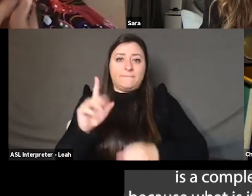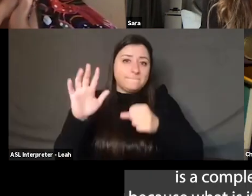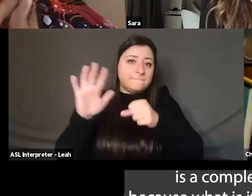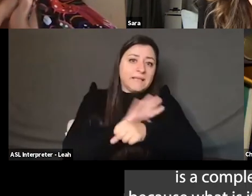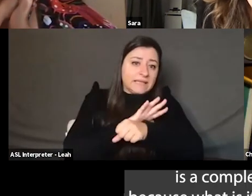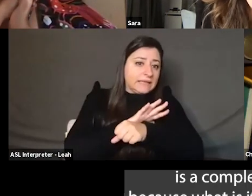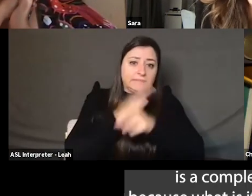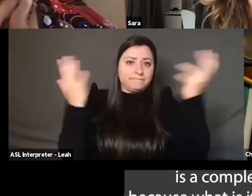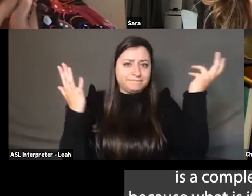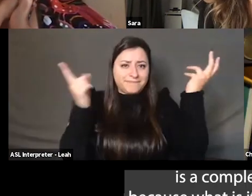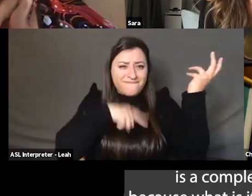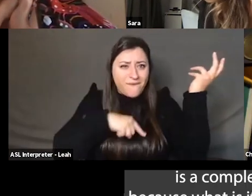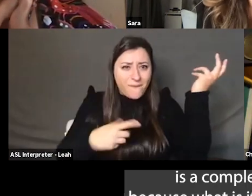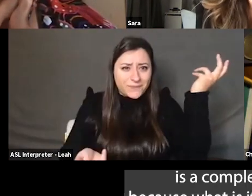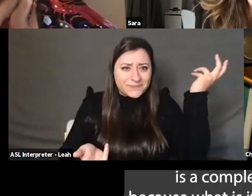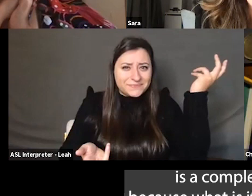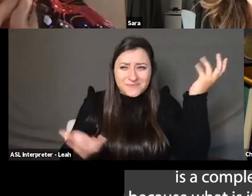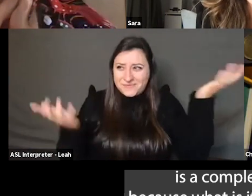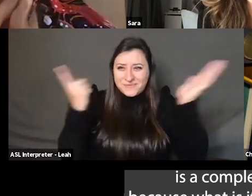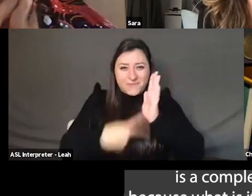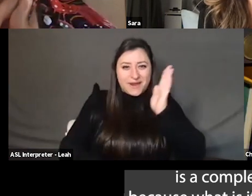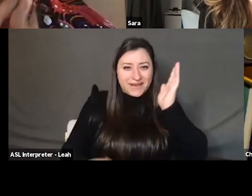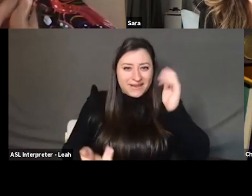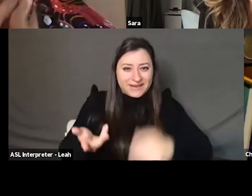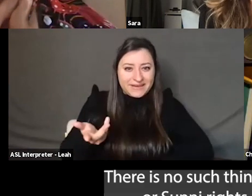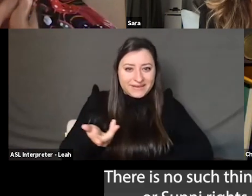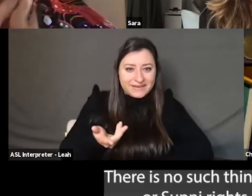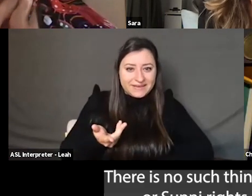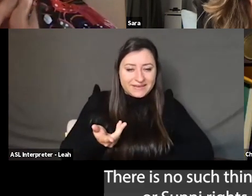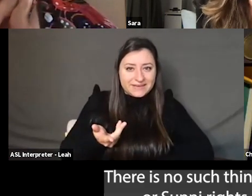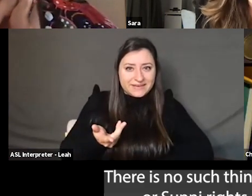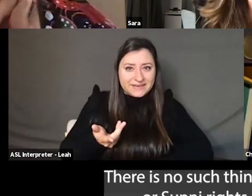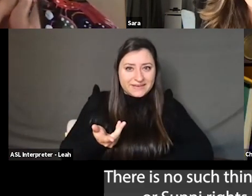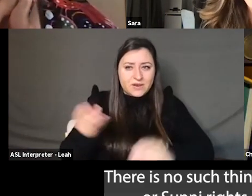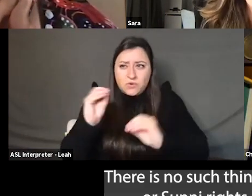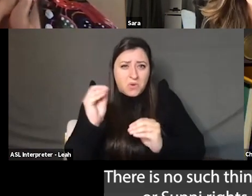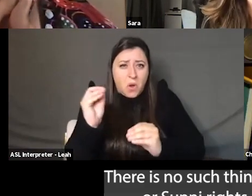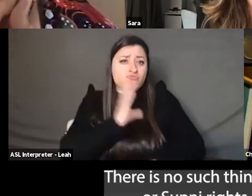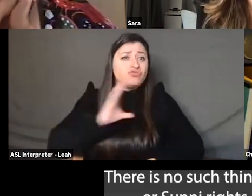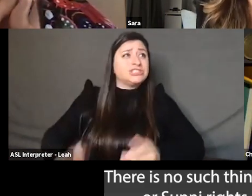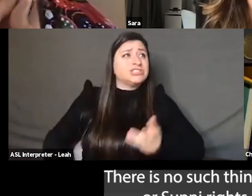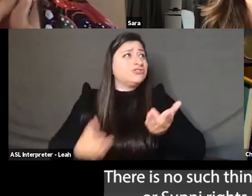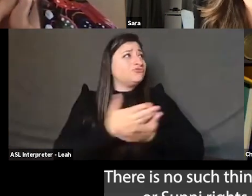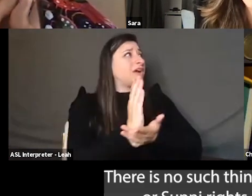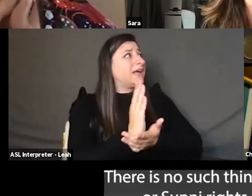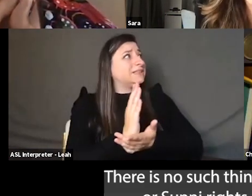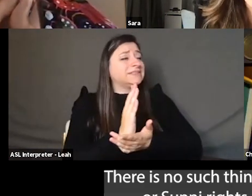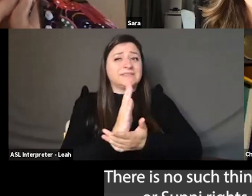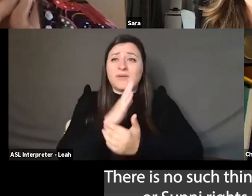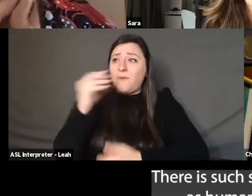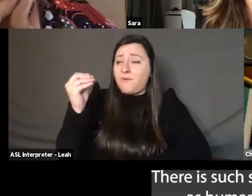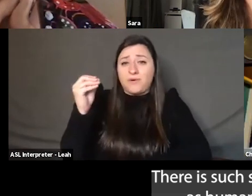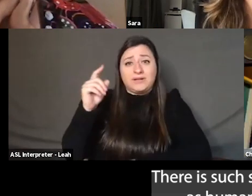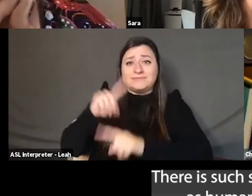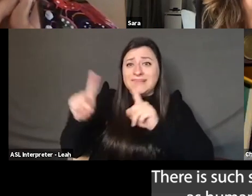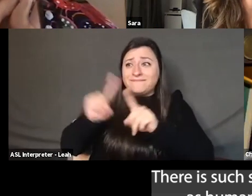is a complete hoax. Because what is it? There is no such thing as Christian rights or Sunni rights or Shia